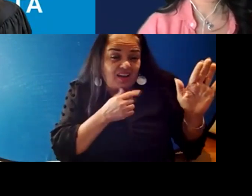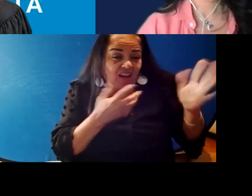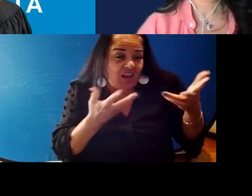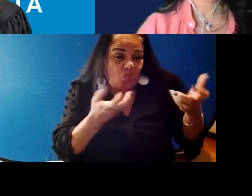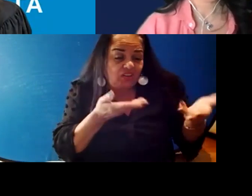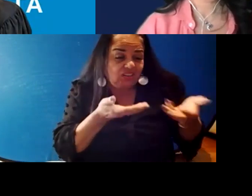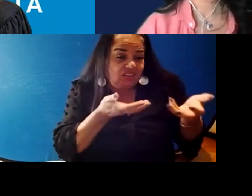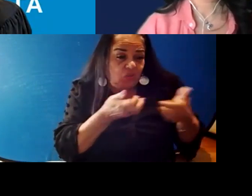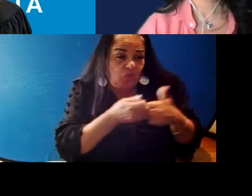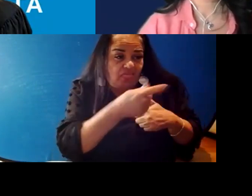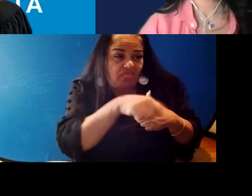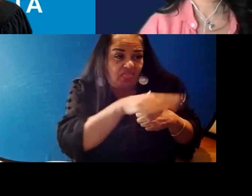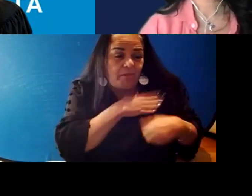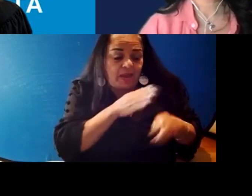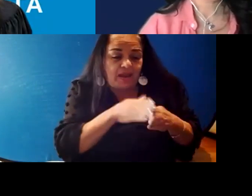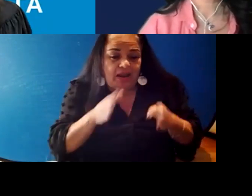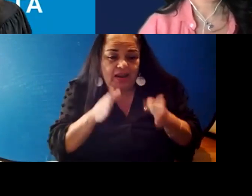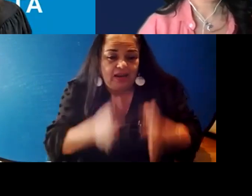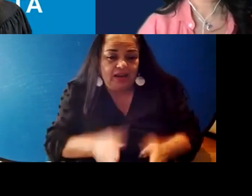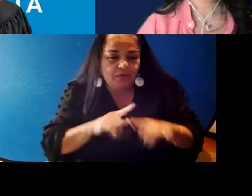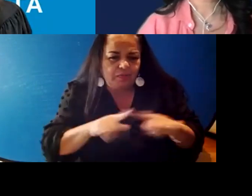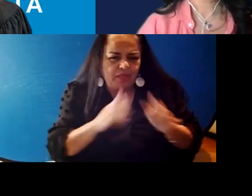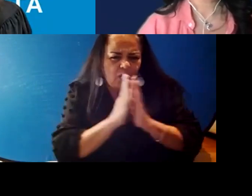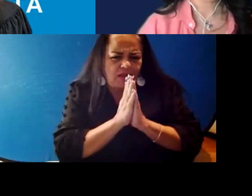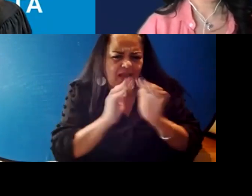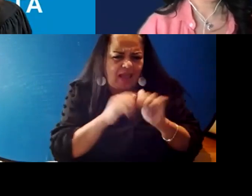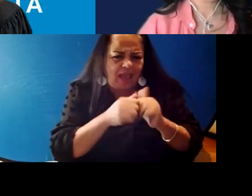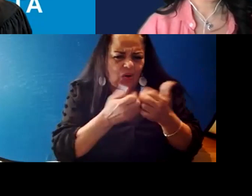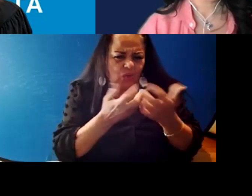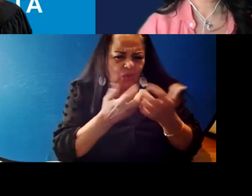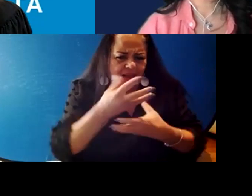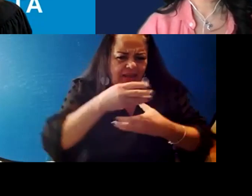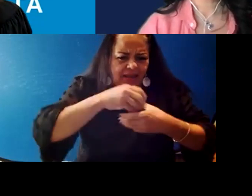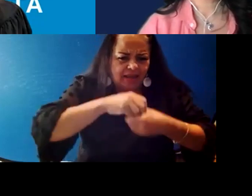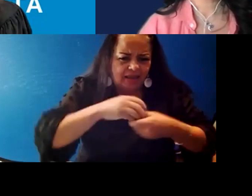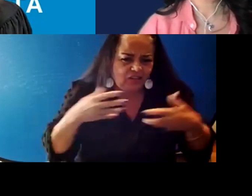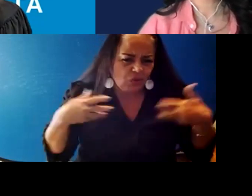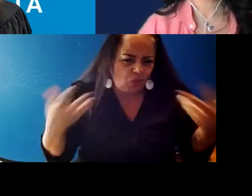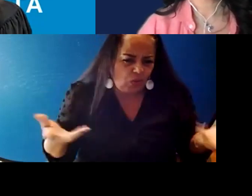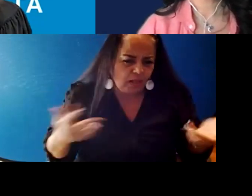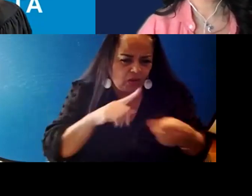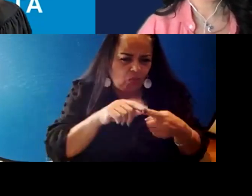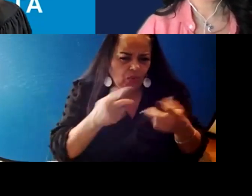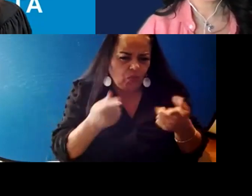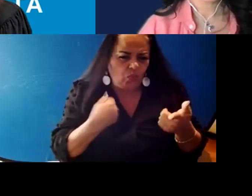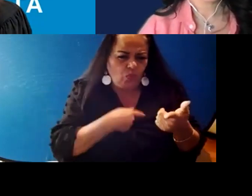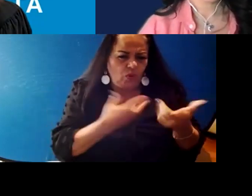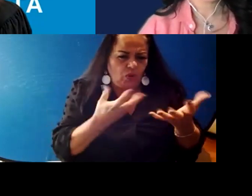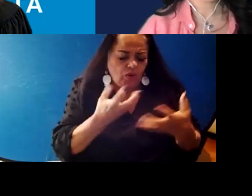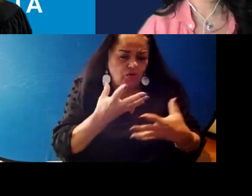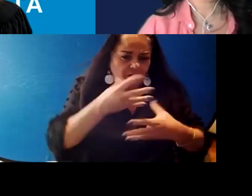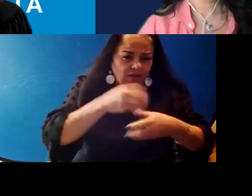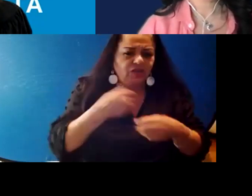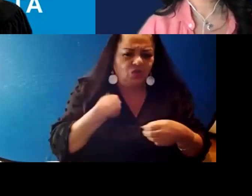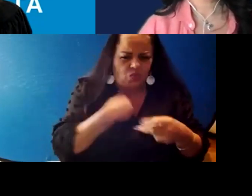them. Well, when we kind of ask, like, hey, how do we engage? It's like, well, when we want to engage, we figure out how to engage,